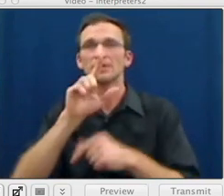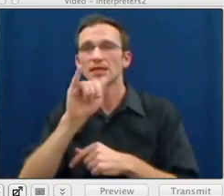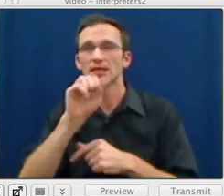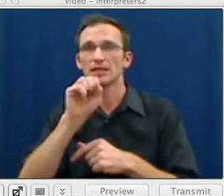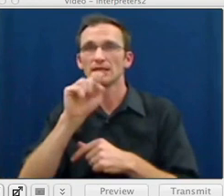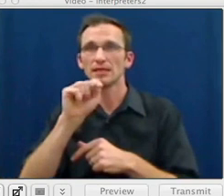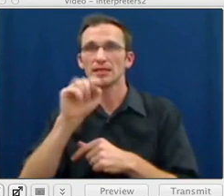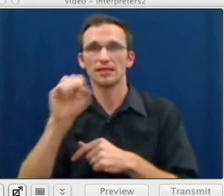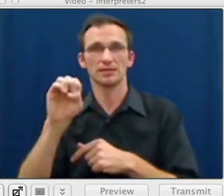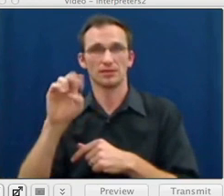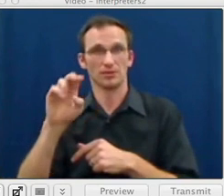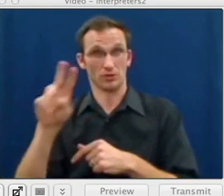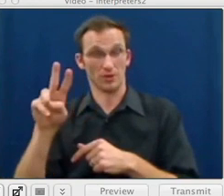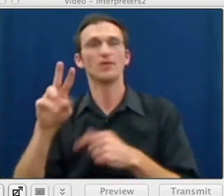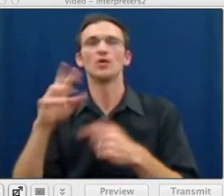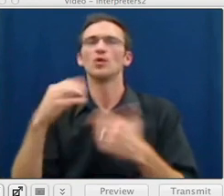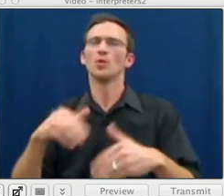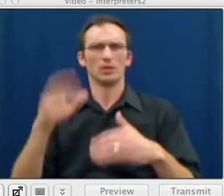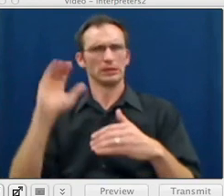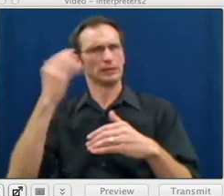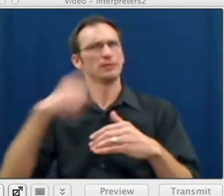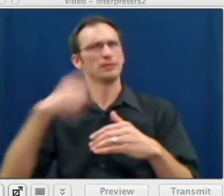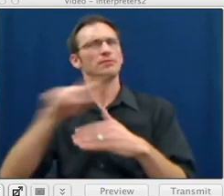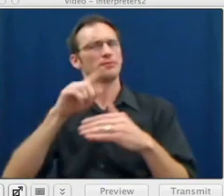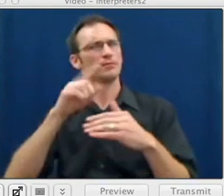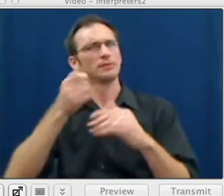I have appreciated the